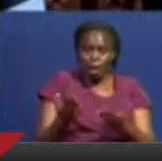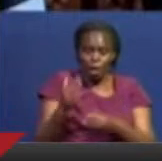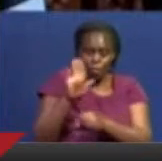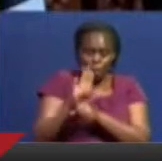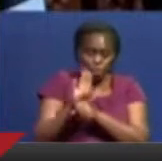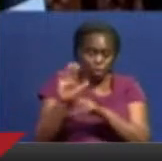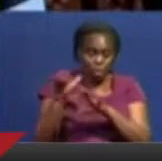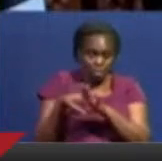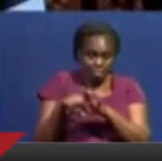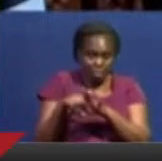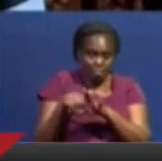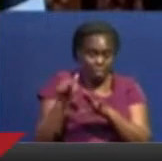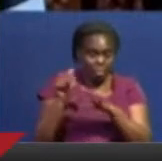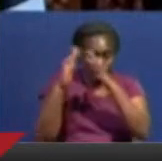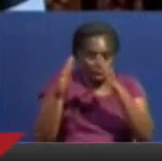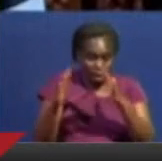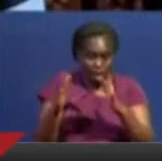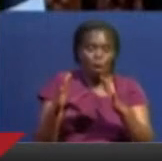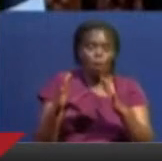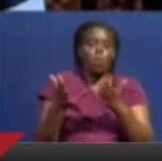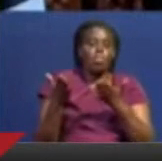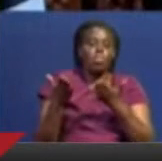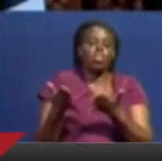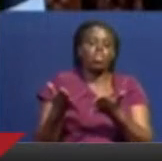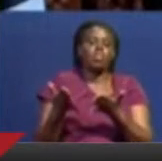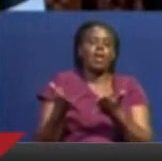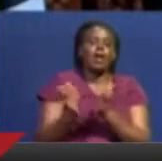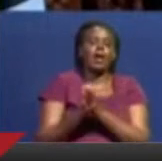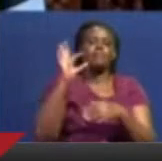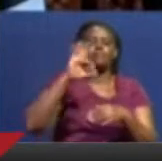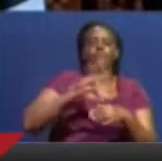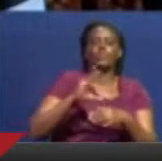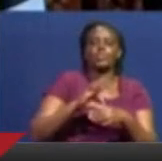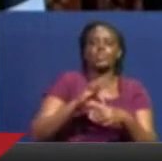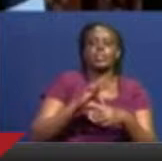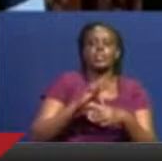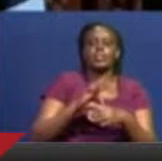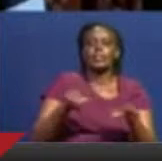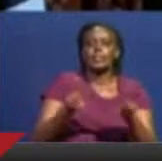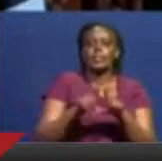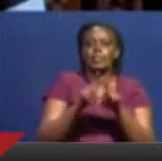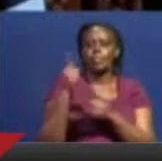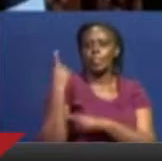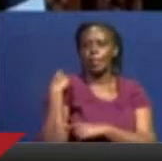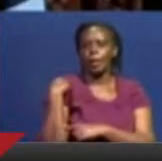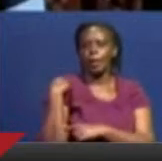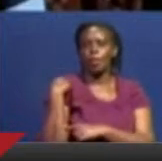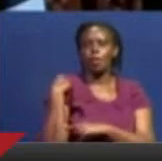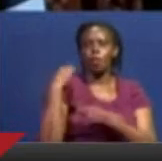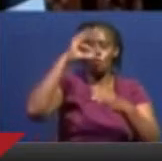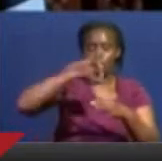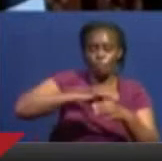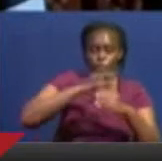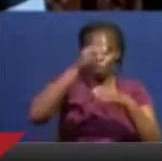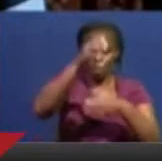the members in that House present and voting. Consequently, the threshold for voting on the nomination